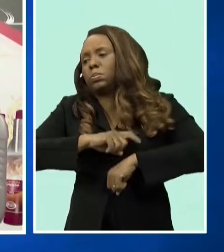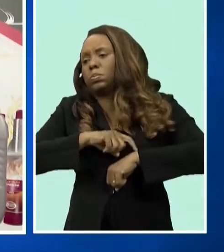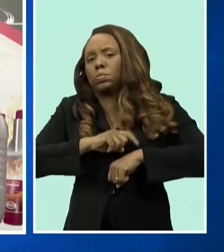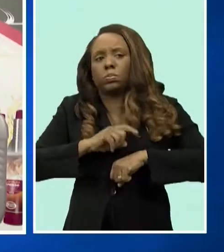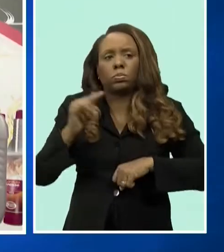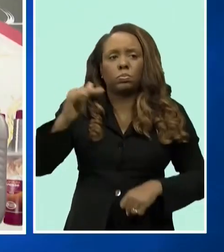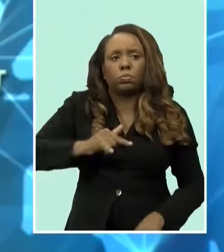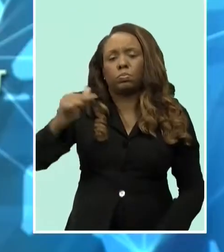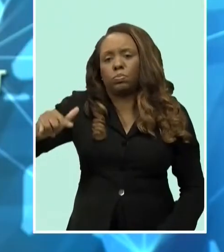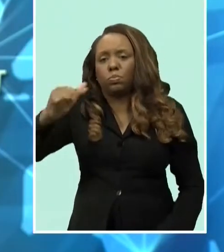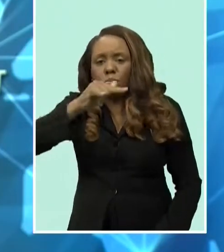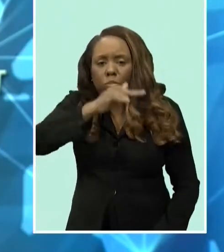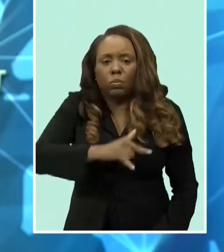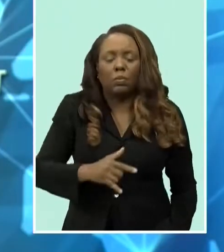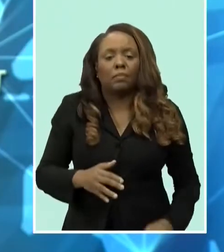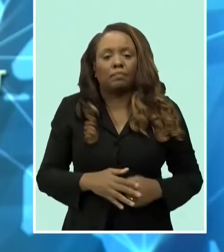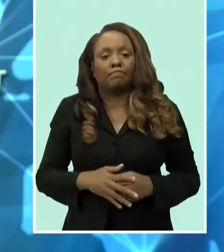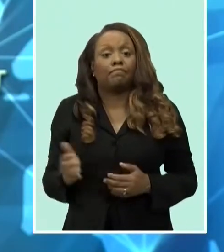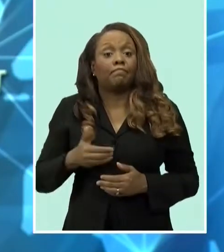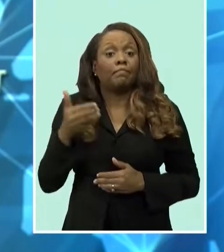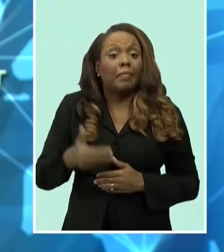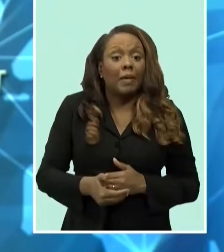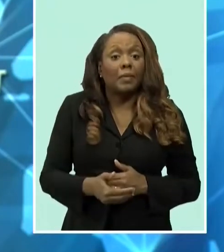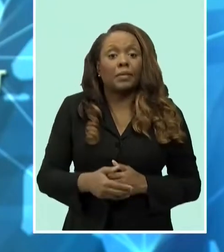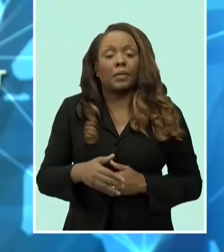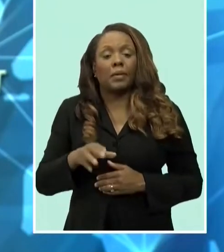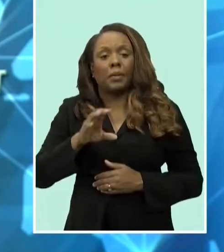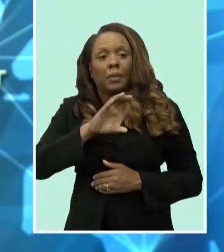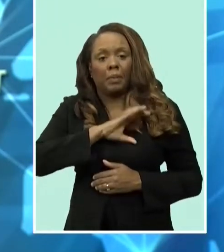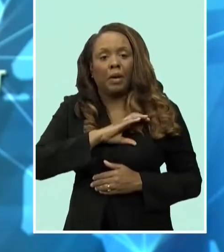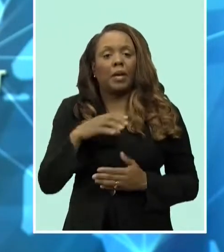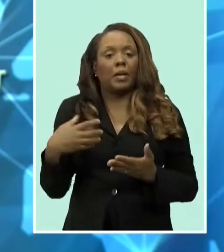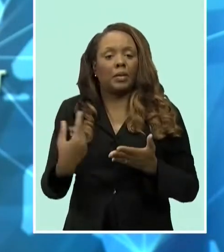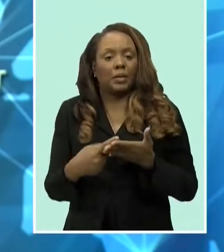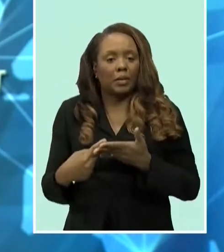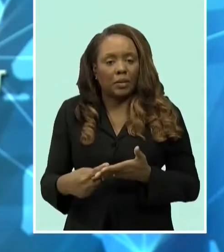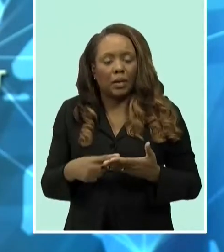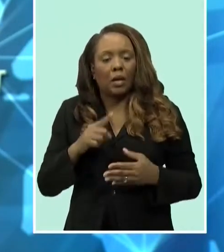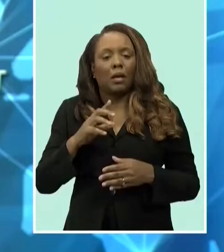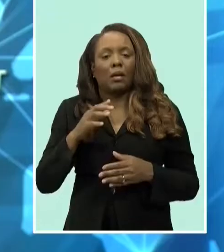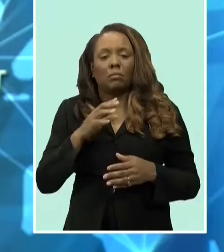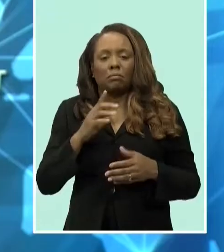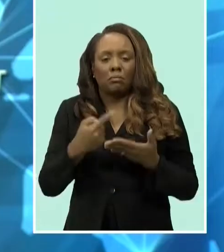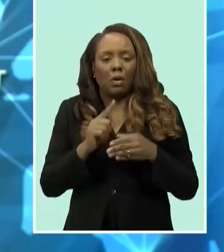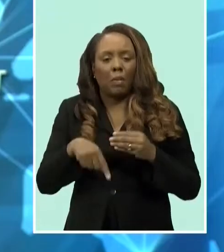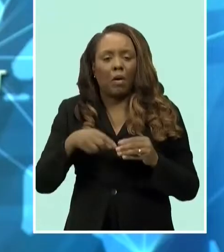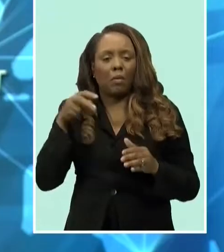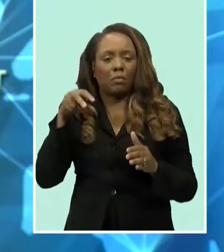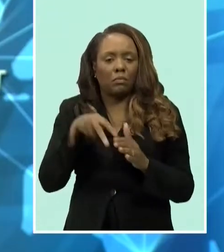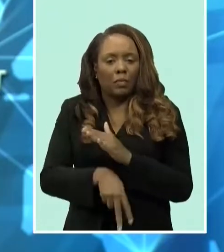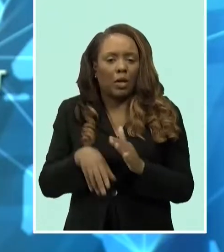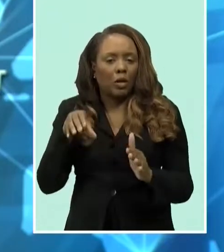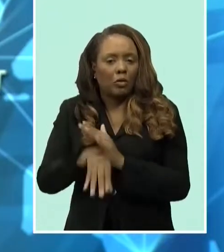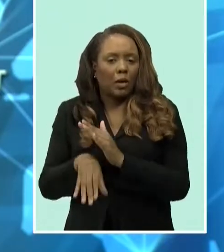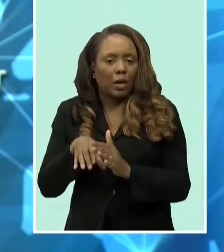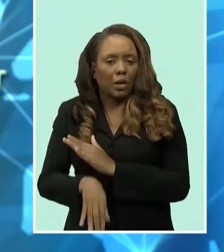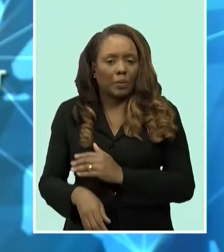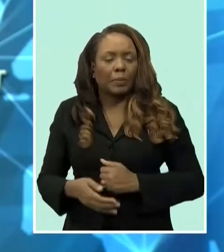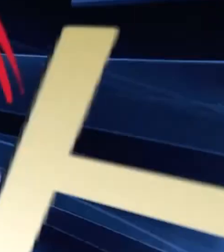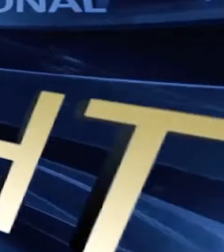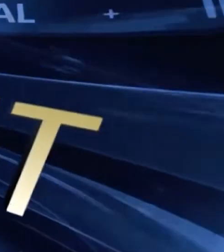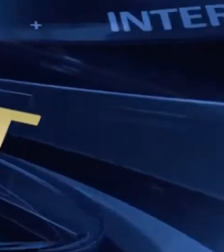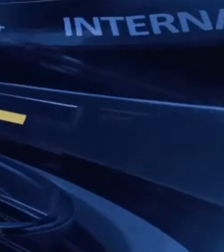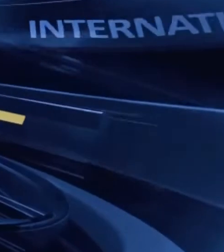tripping. Well, coming up, the island's top law enforcement officials responded to an uptick in violent crimes.